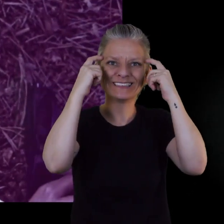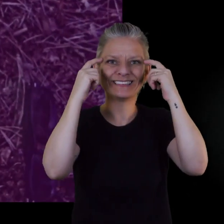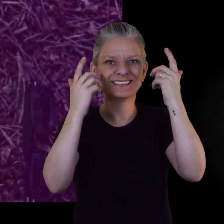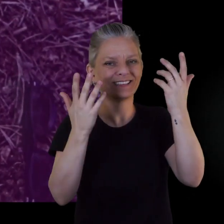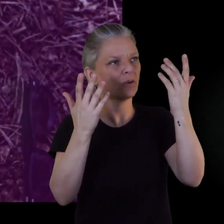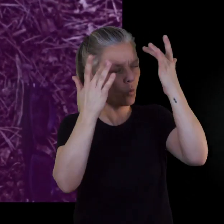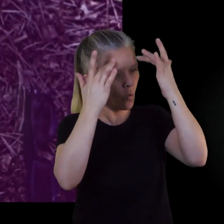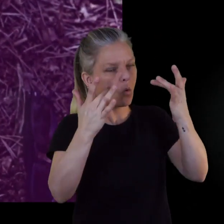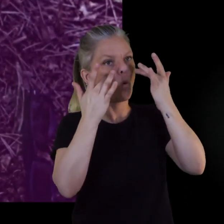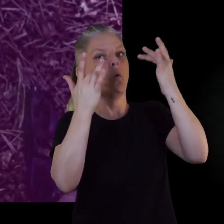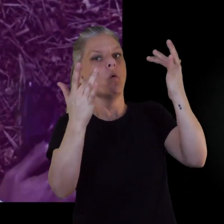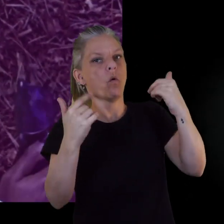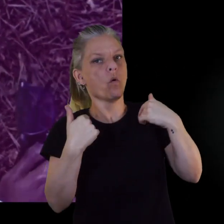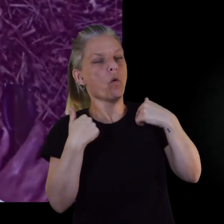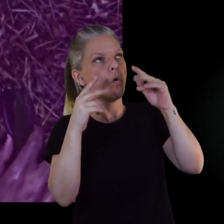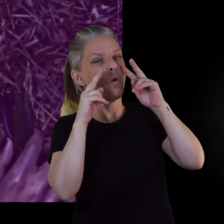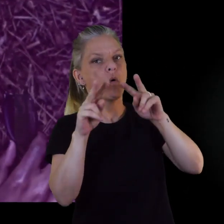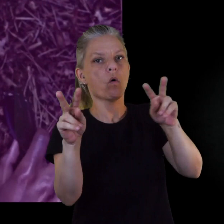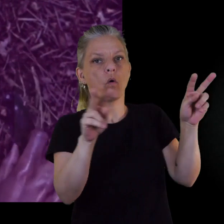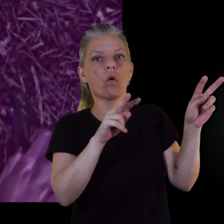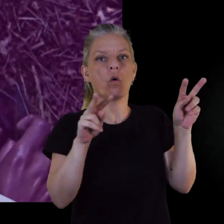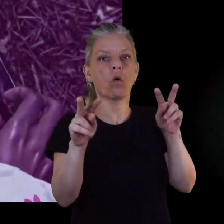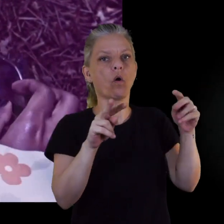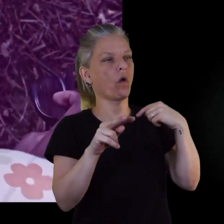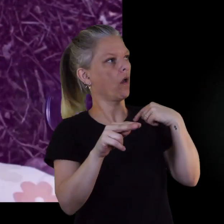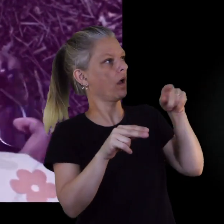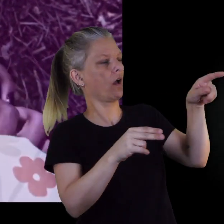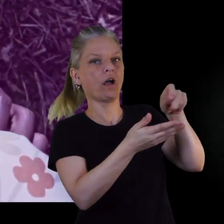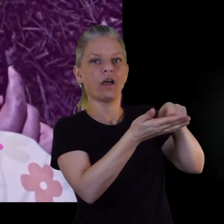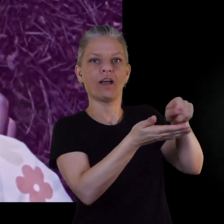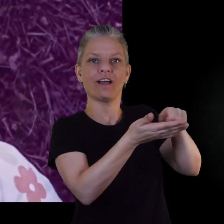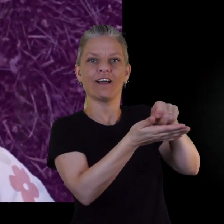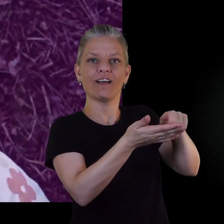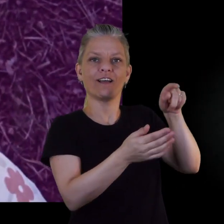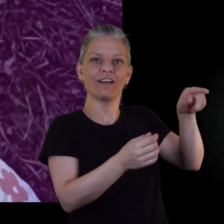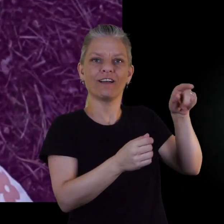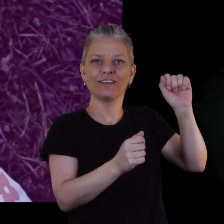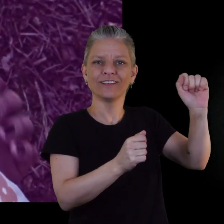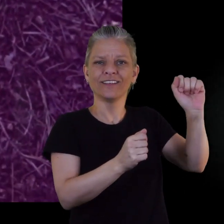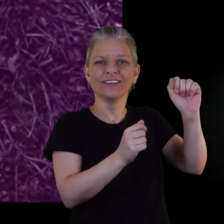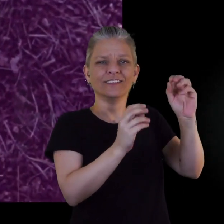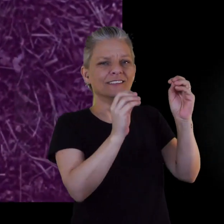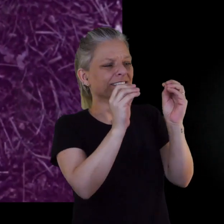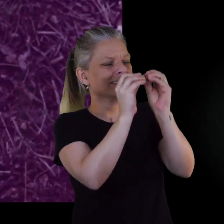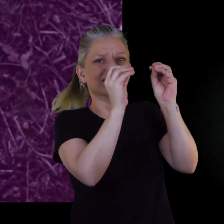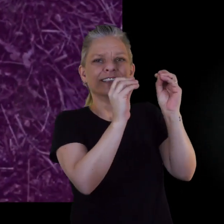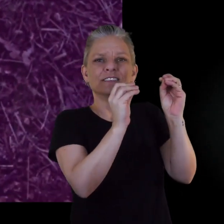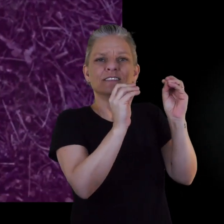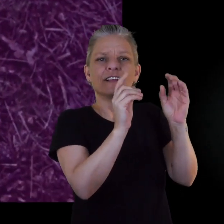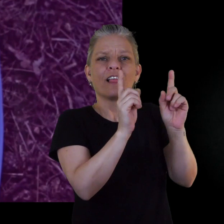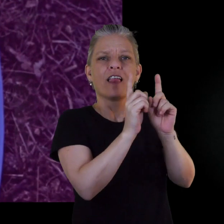that it touches my vision above where my lover has written. Though his kisses were felt as a pulse on the